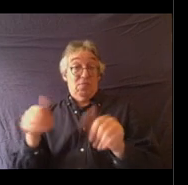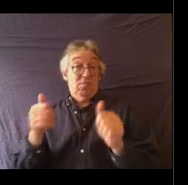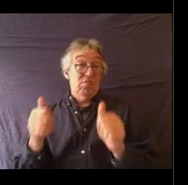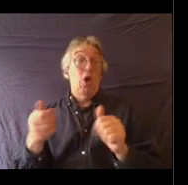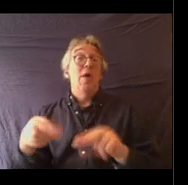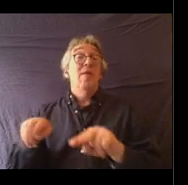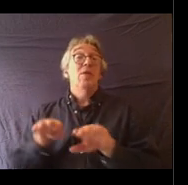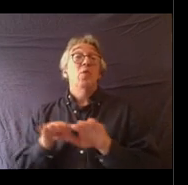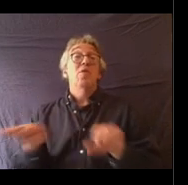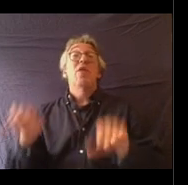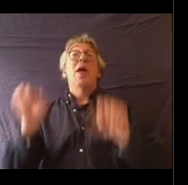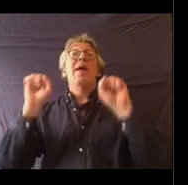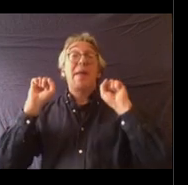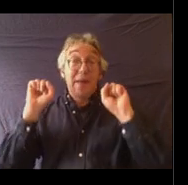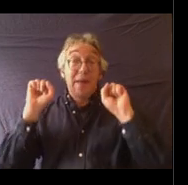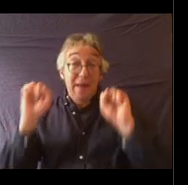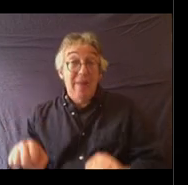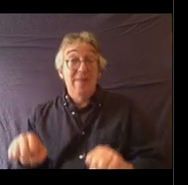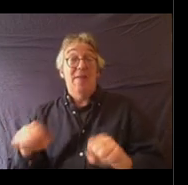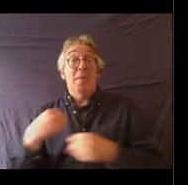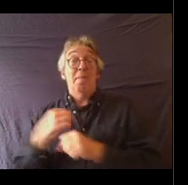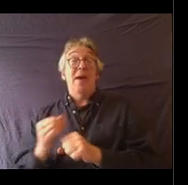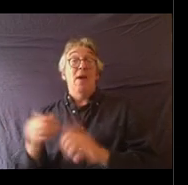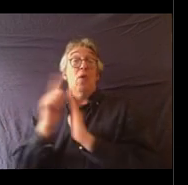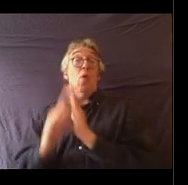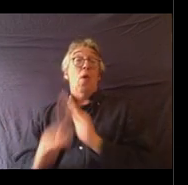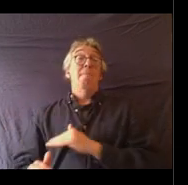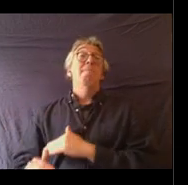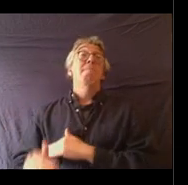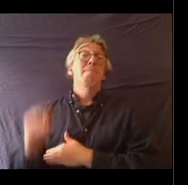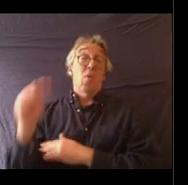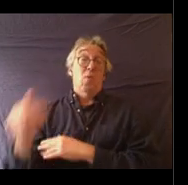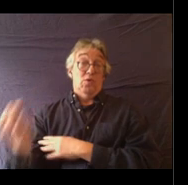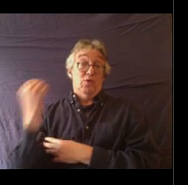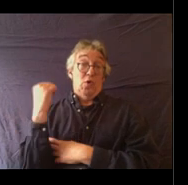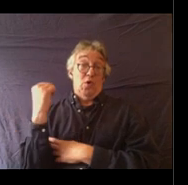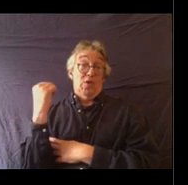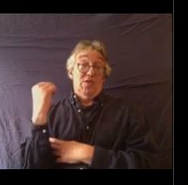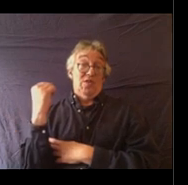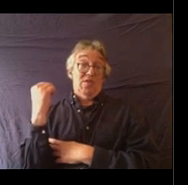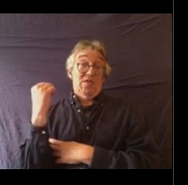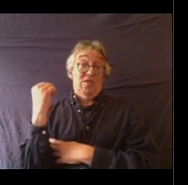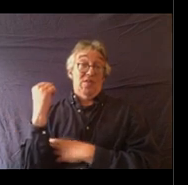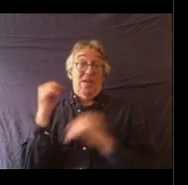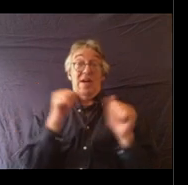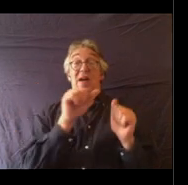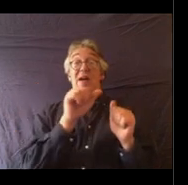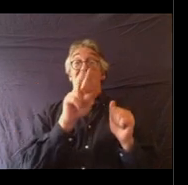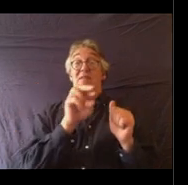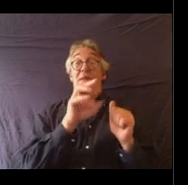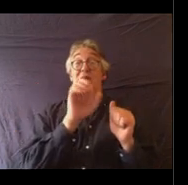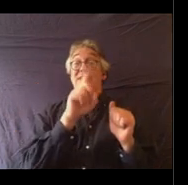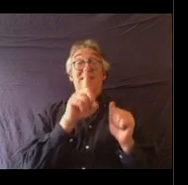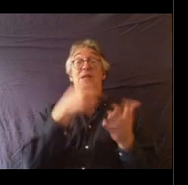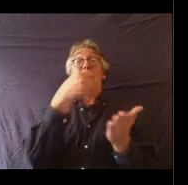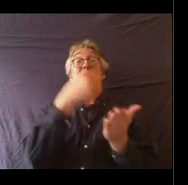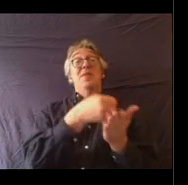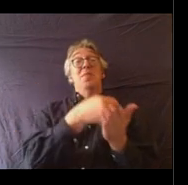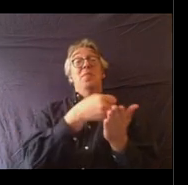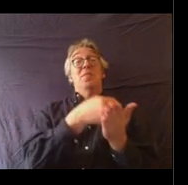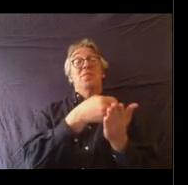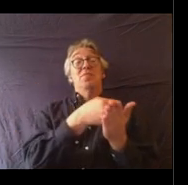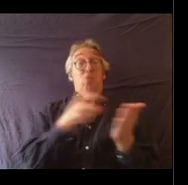this is a minimum harmonization, and therefore you can propose different aspects at national level that will improve